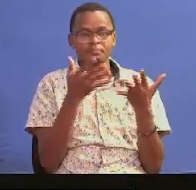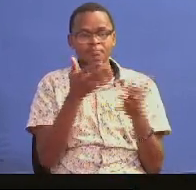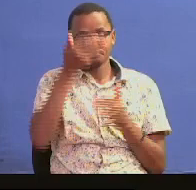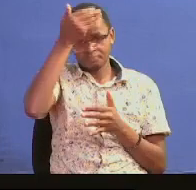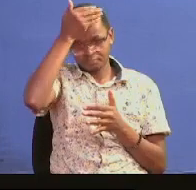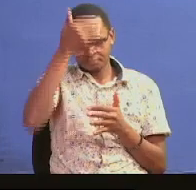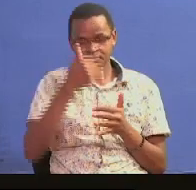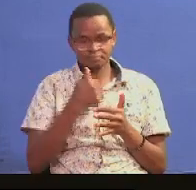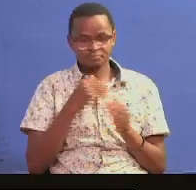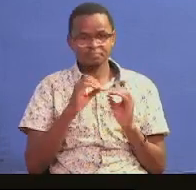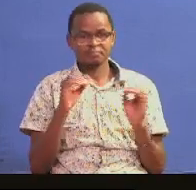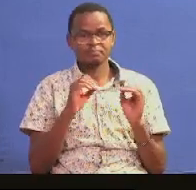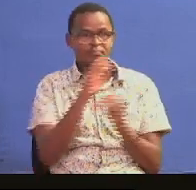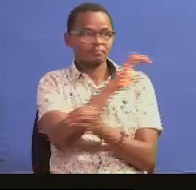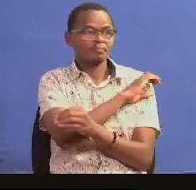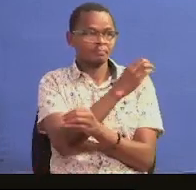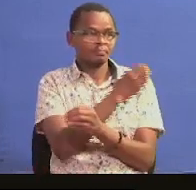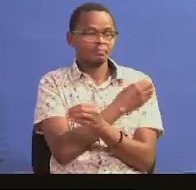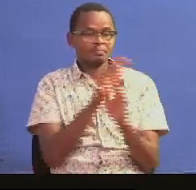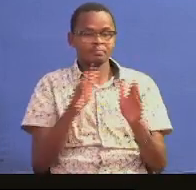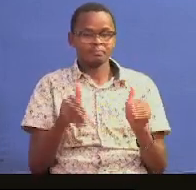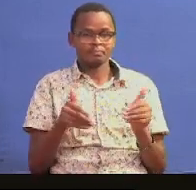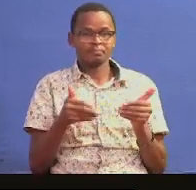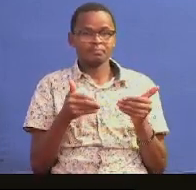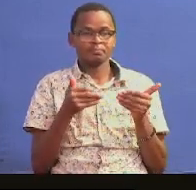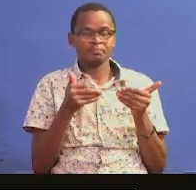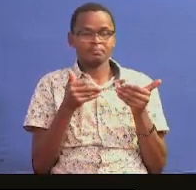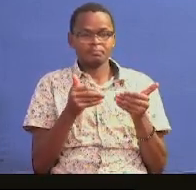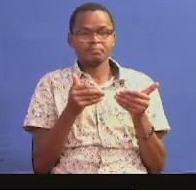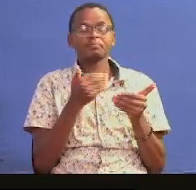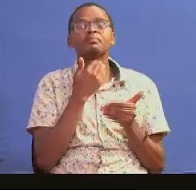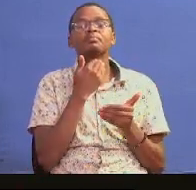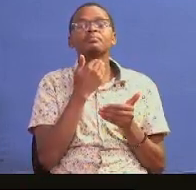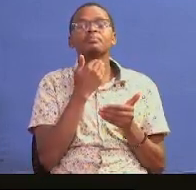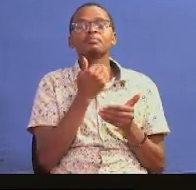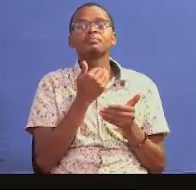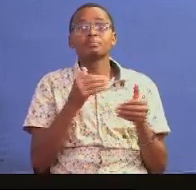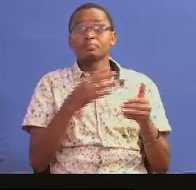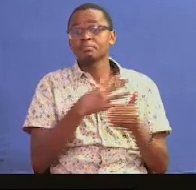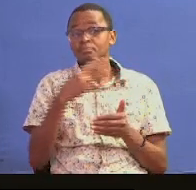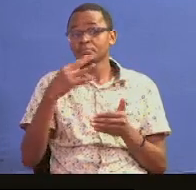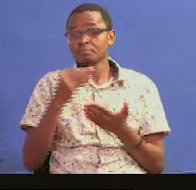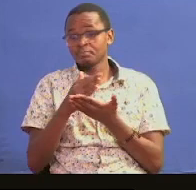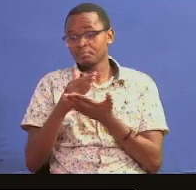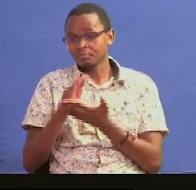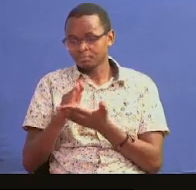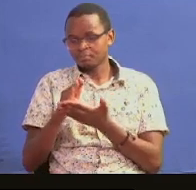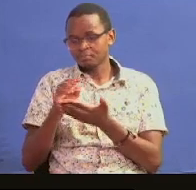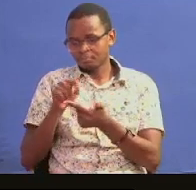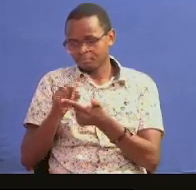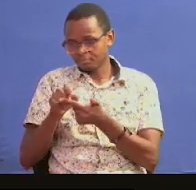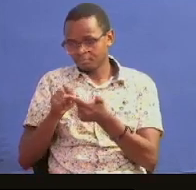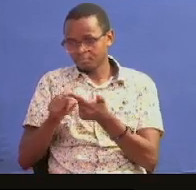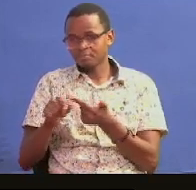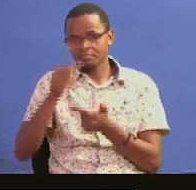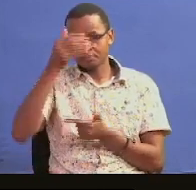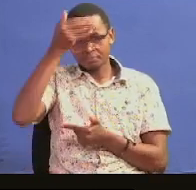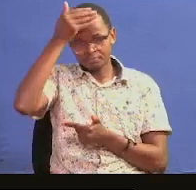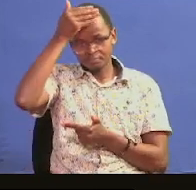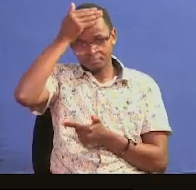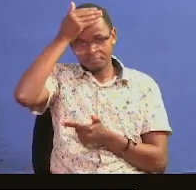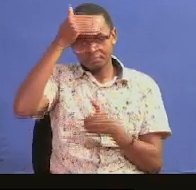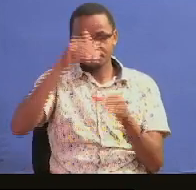these nurses do not have the capacity to offer the clinical skills needed. And some are subdividing the